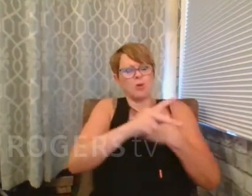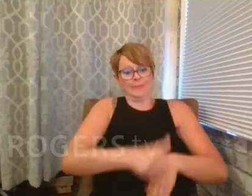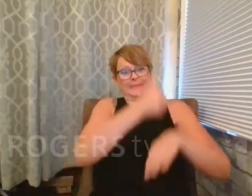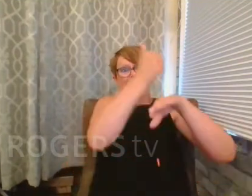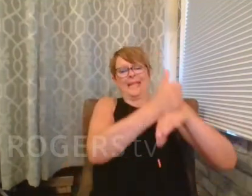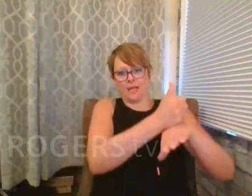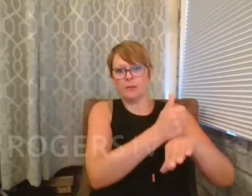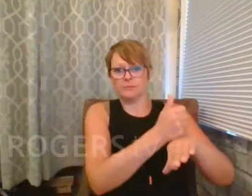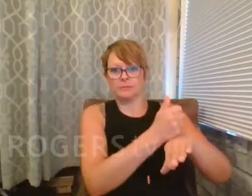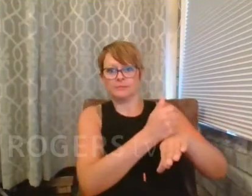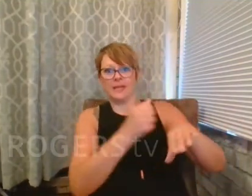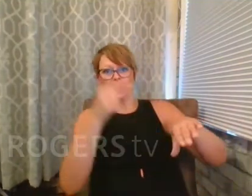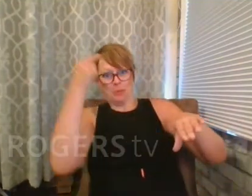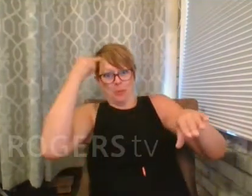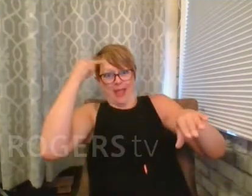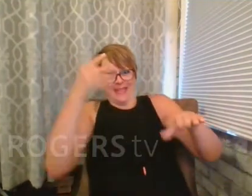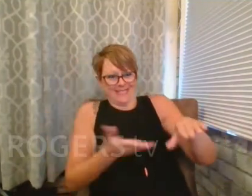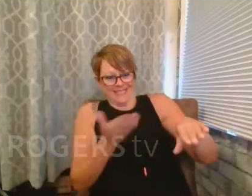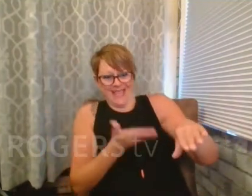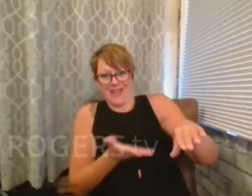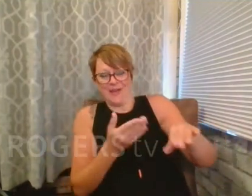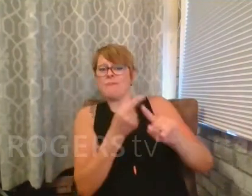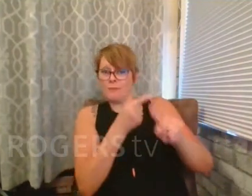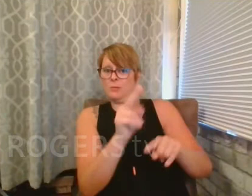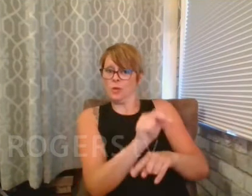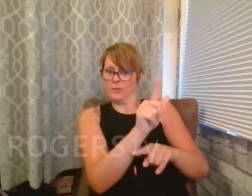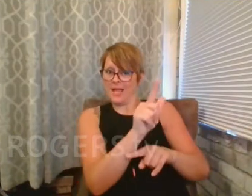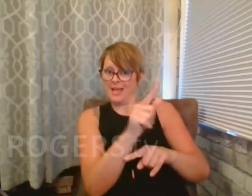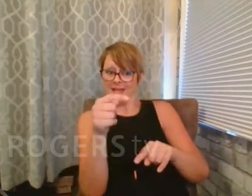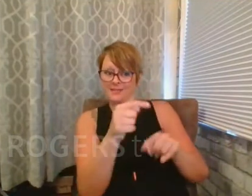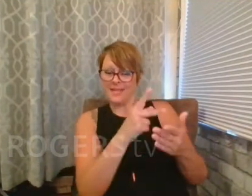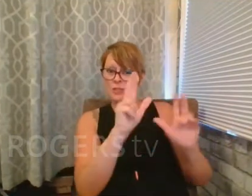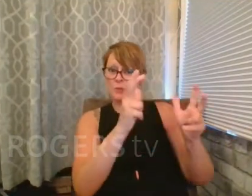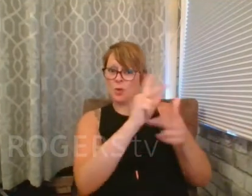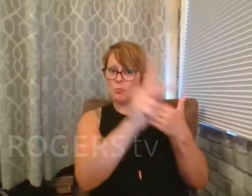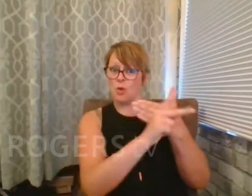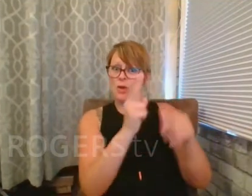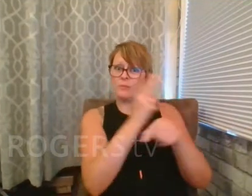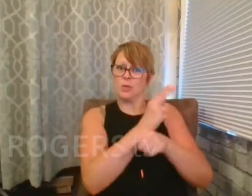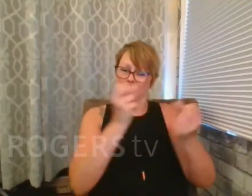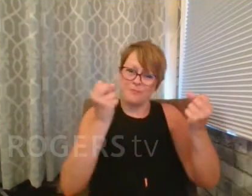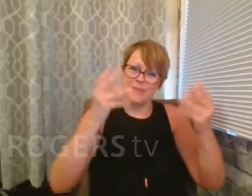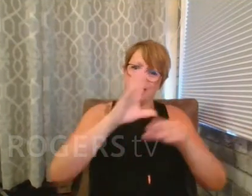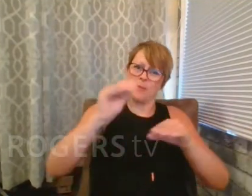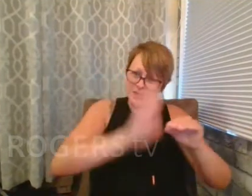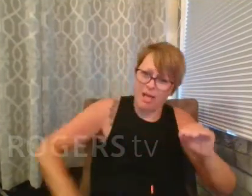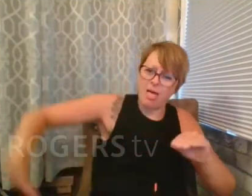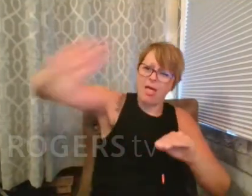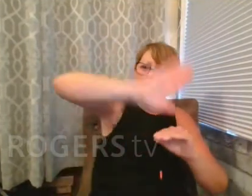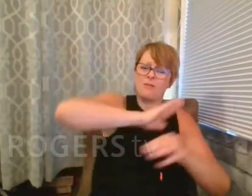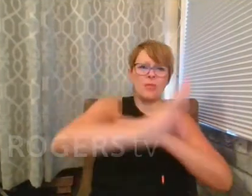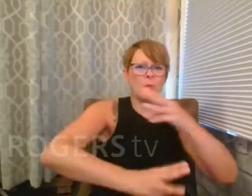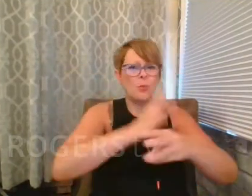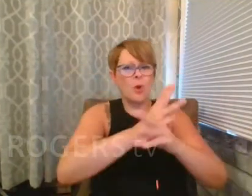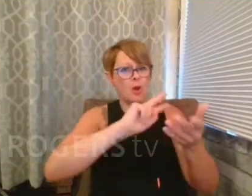are located from, right? Like people need to know that this software that's being used by so many companies around the world is actually built right here in